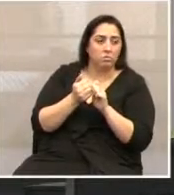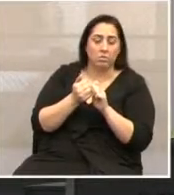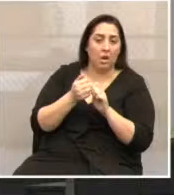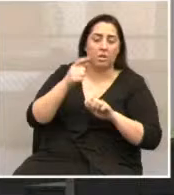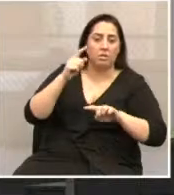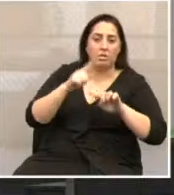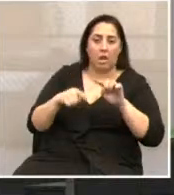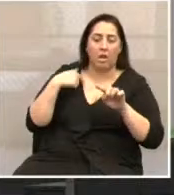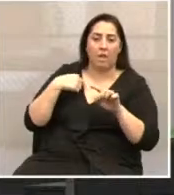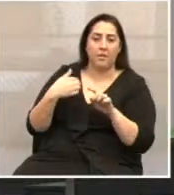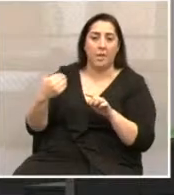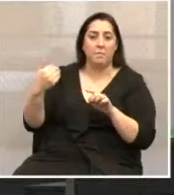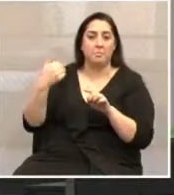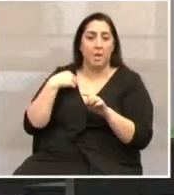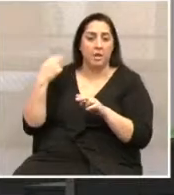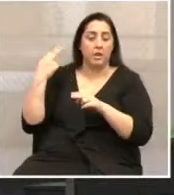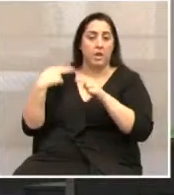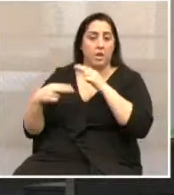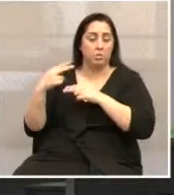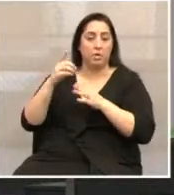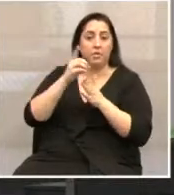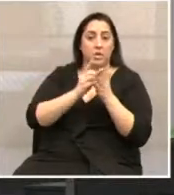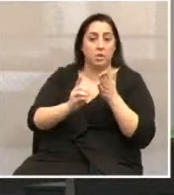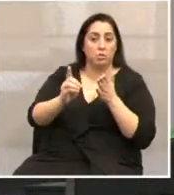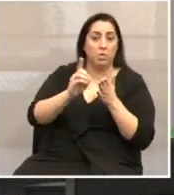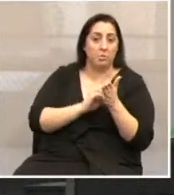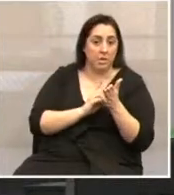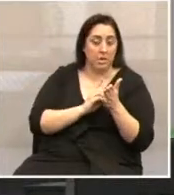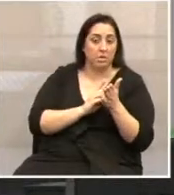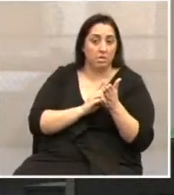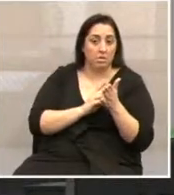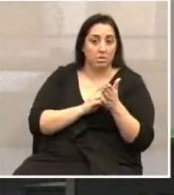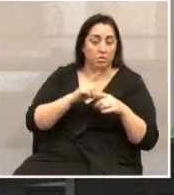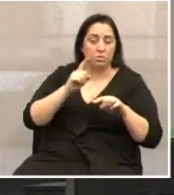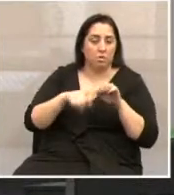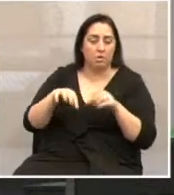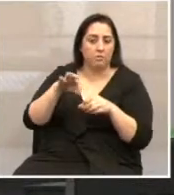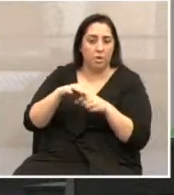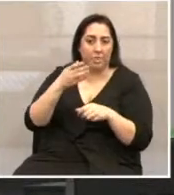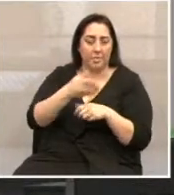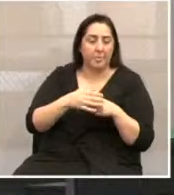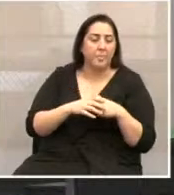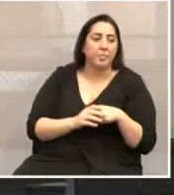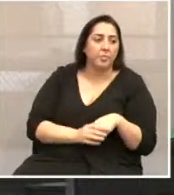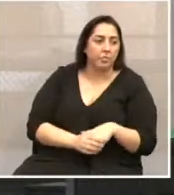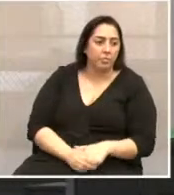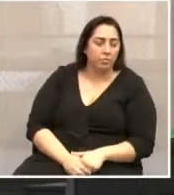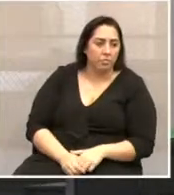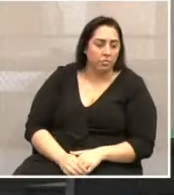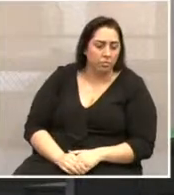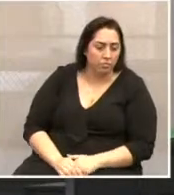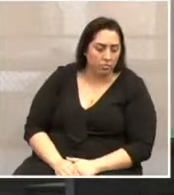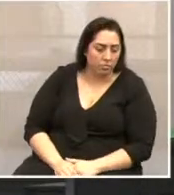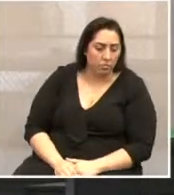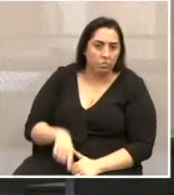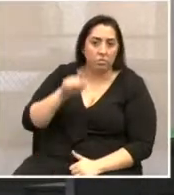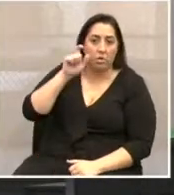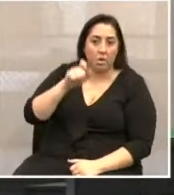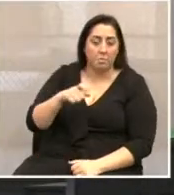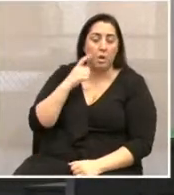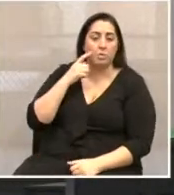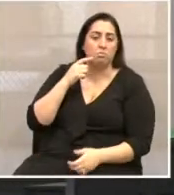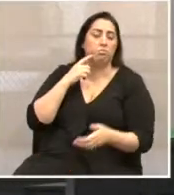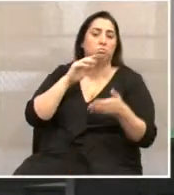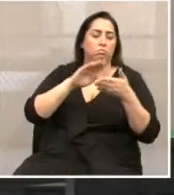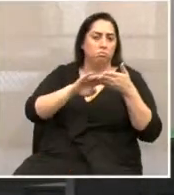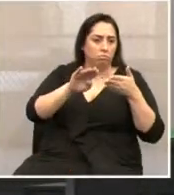discrimination, you must get it pre-cleared by the U.S. Department of Justice or by a judicial panel in Washington, D.C. And so